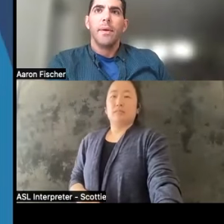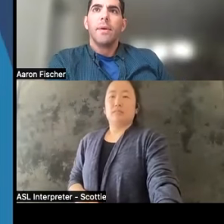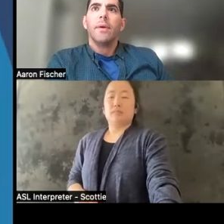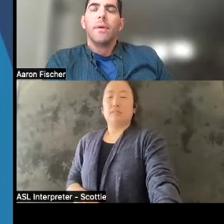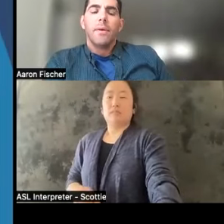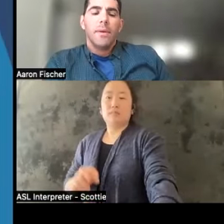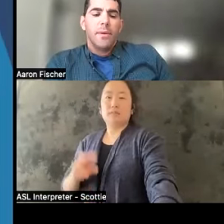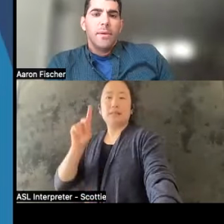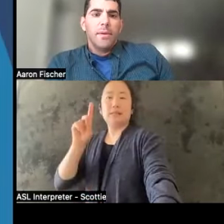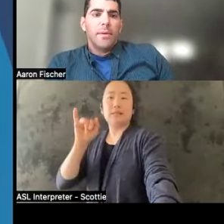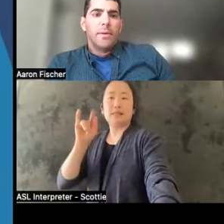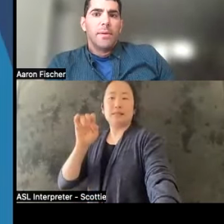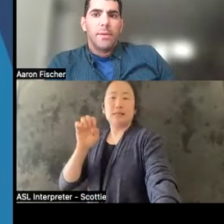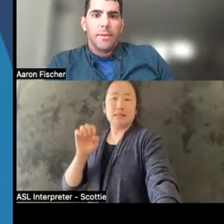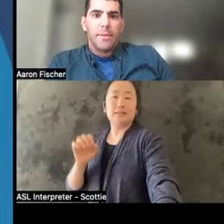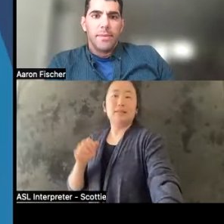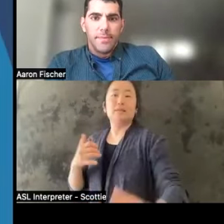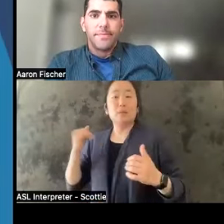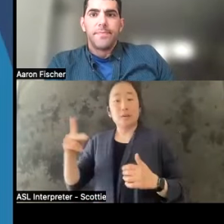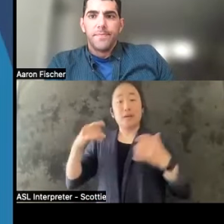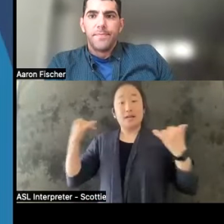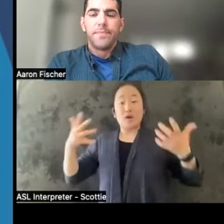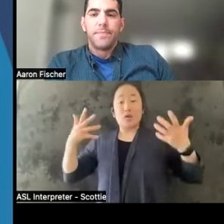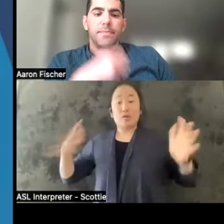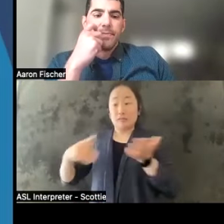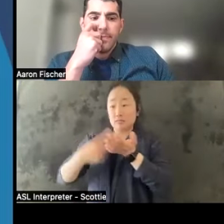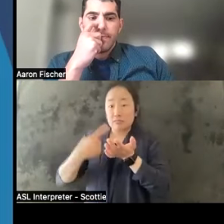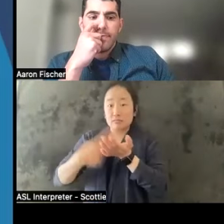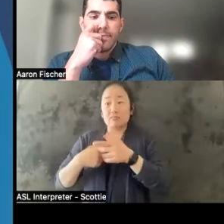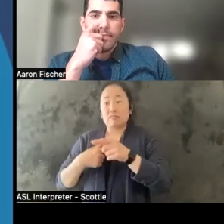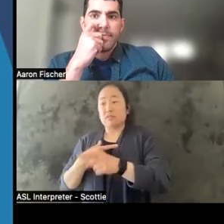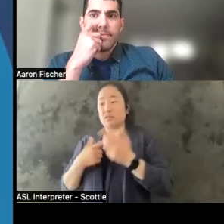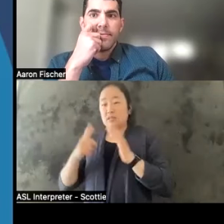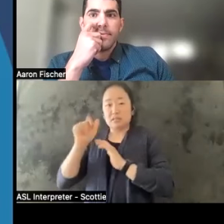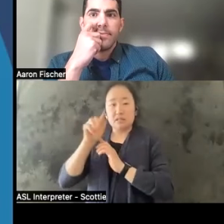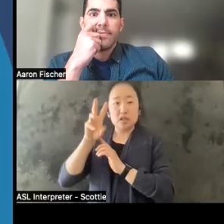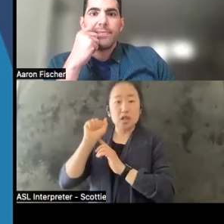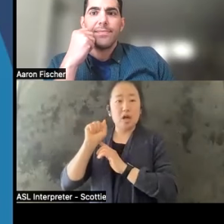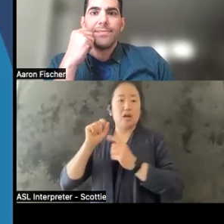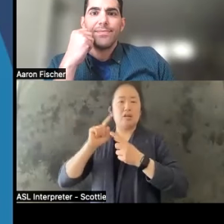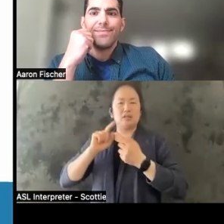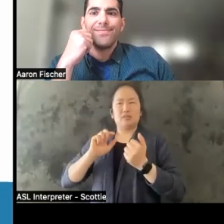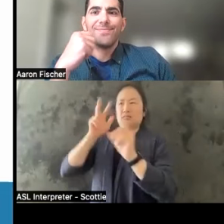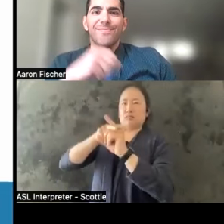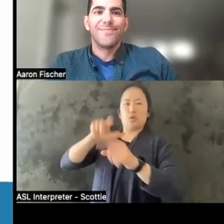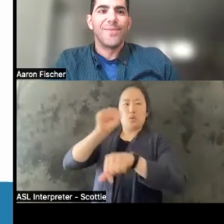the laws are, let's talk about what they mean in the workplace. And for that, I will turn it over to Aaron.